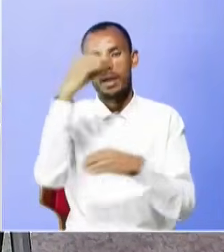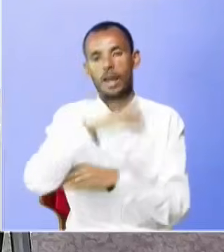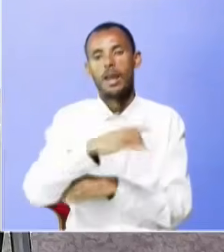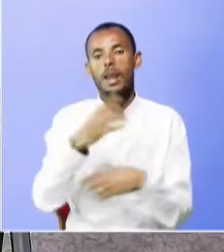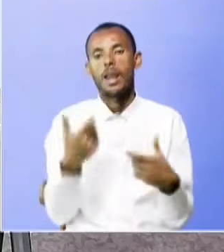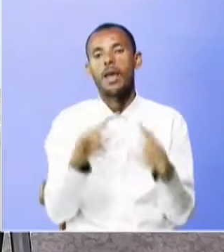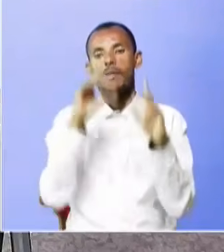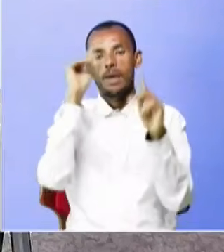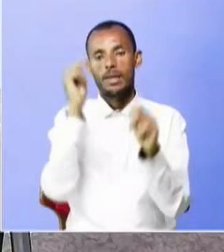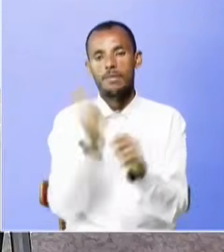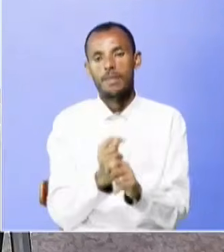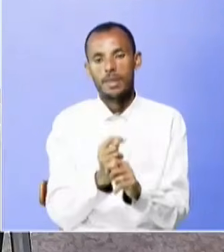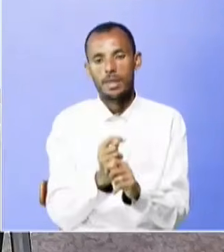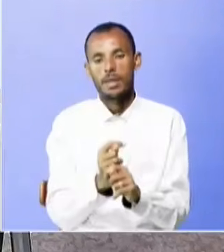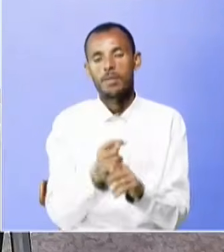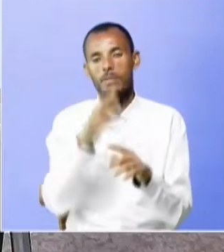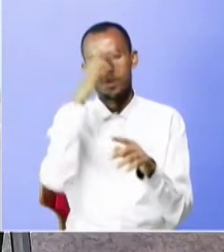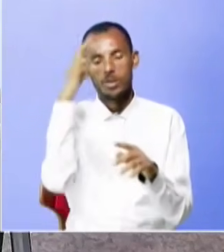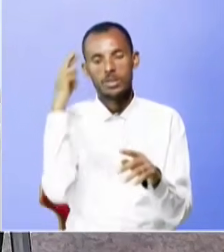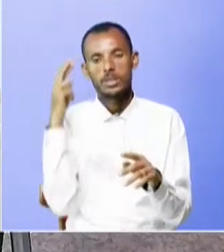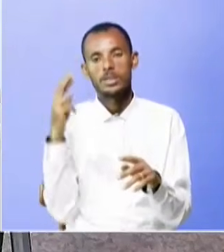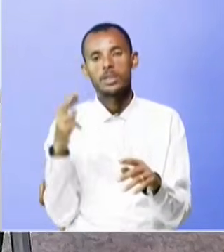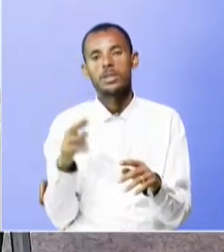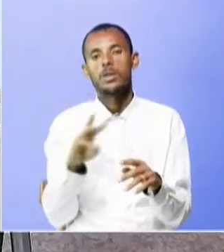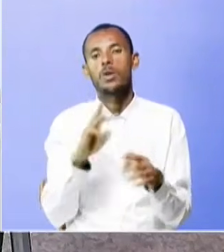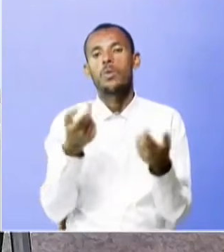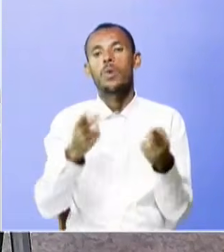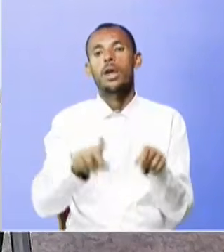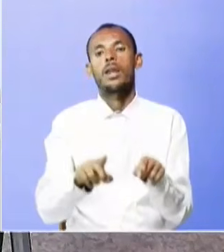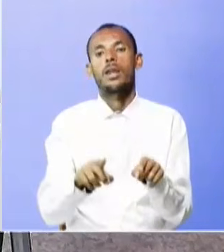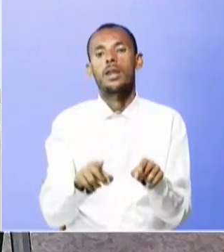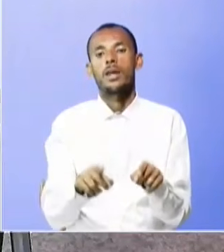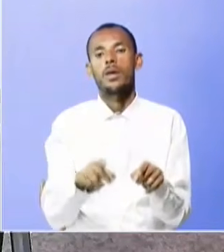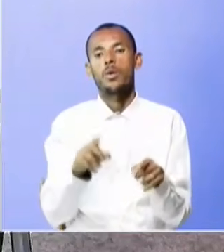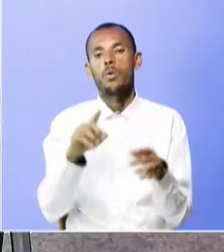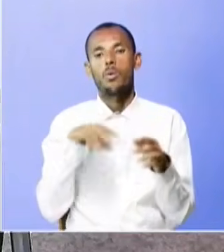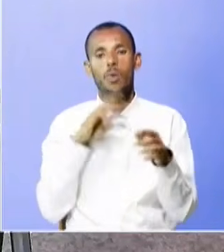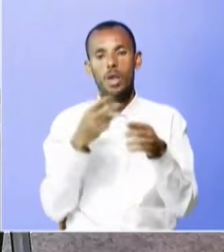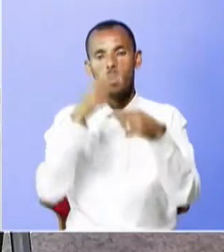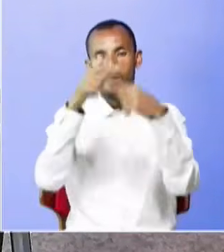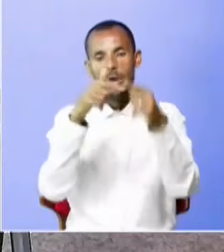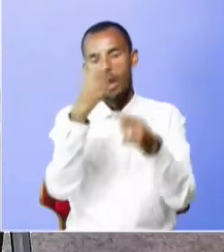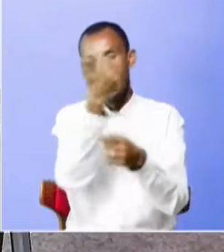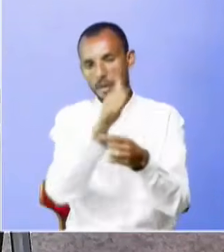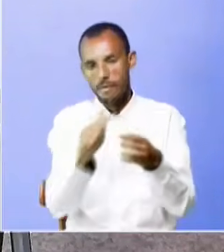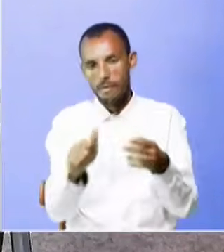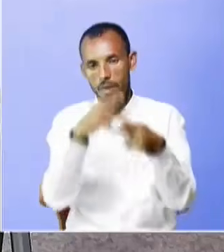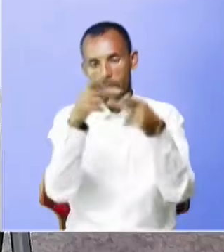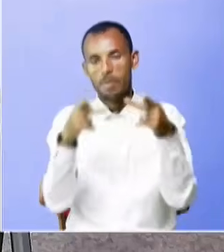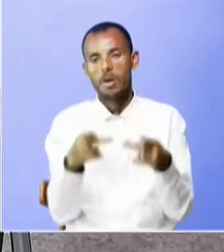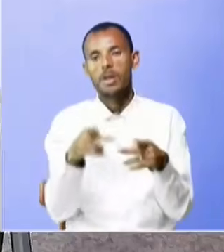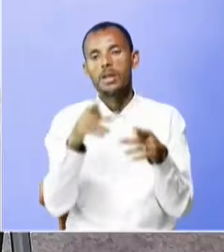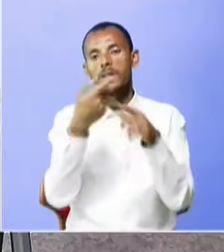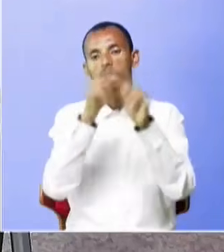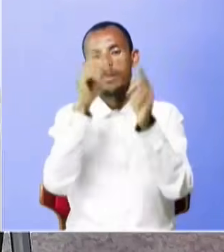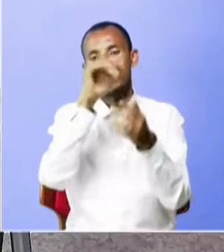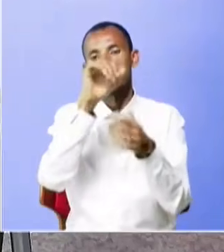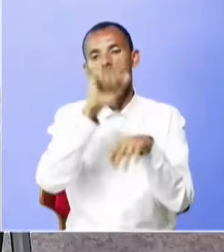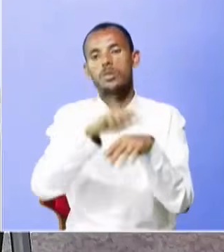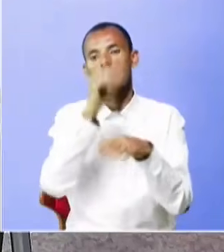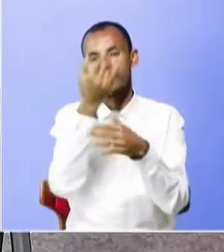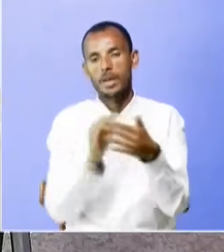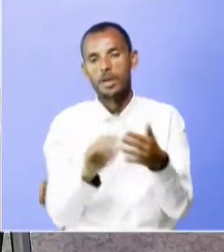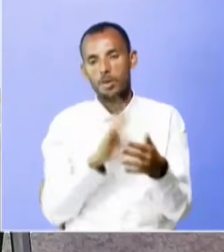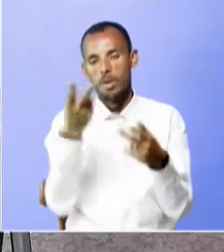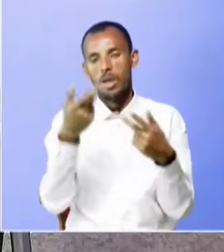life activities. Because whenever we go everywhere, we see different solid figures. We have